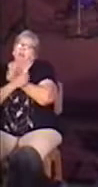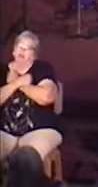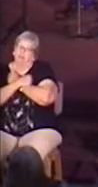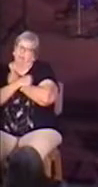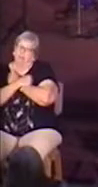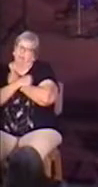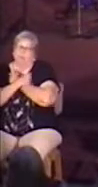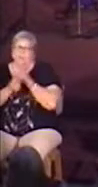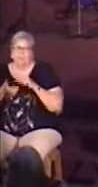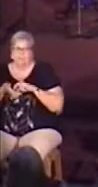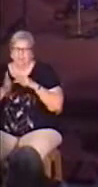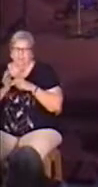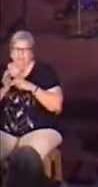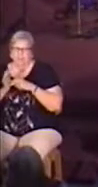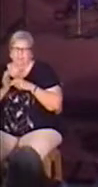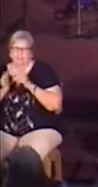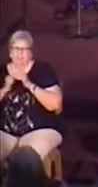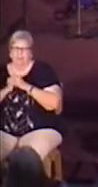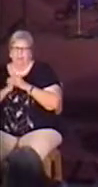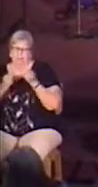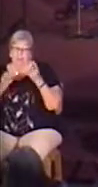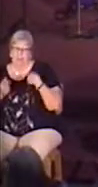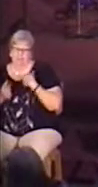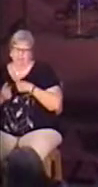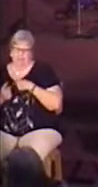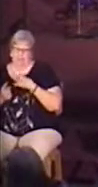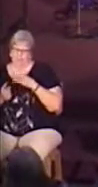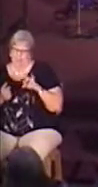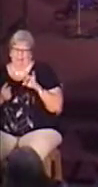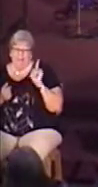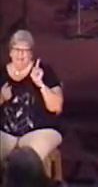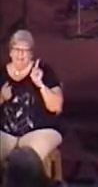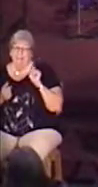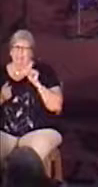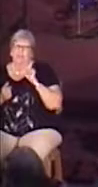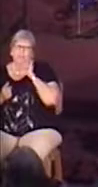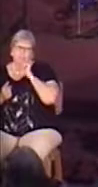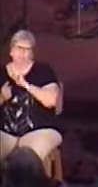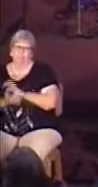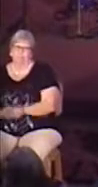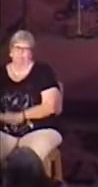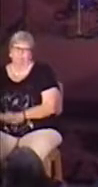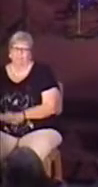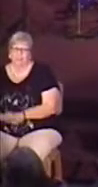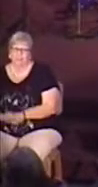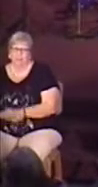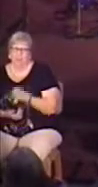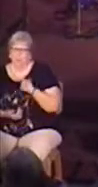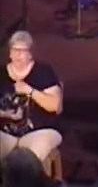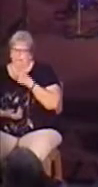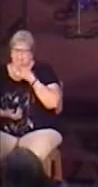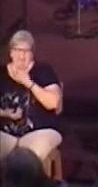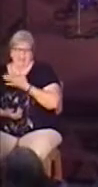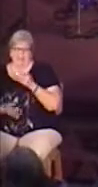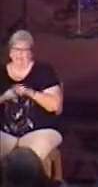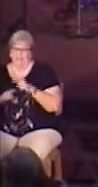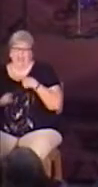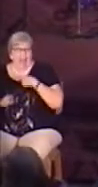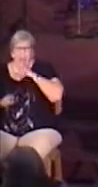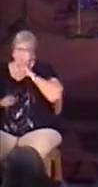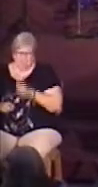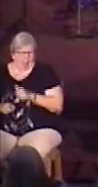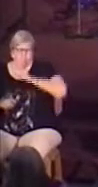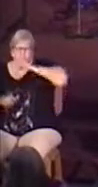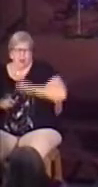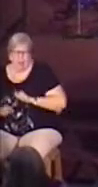here's what that means, right? And a lot of us don't like it. It means to put up with. And we say things like this, I am just not putting up